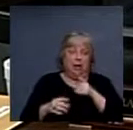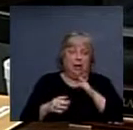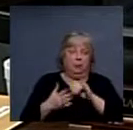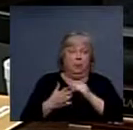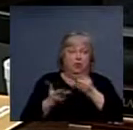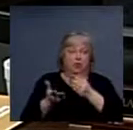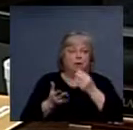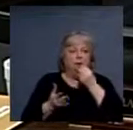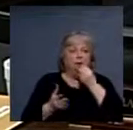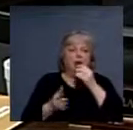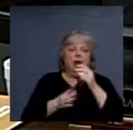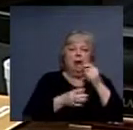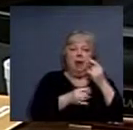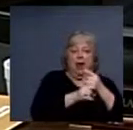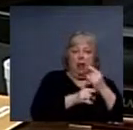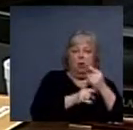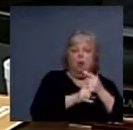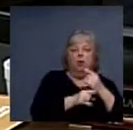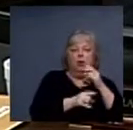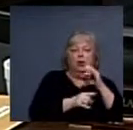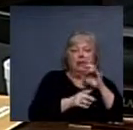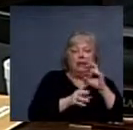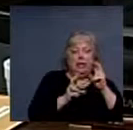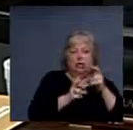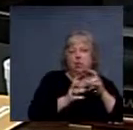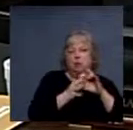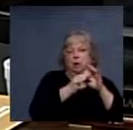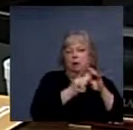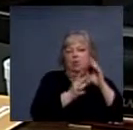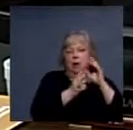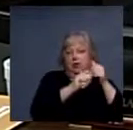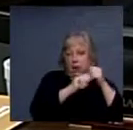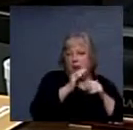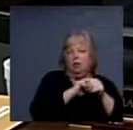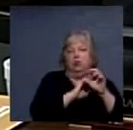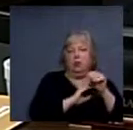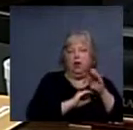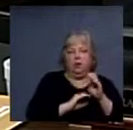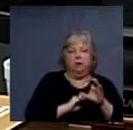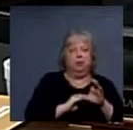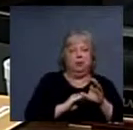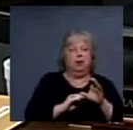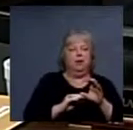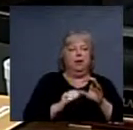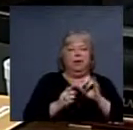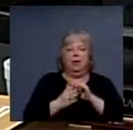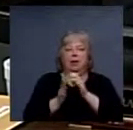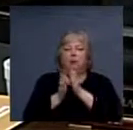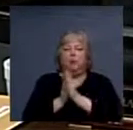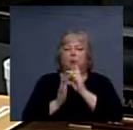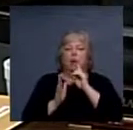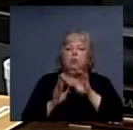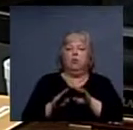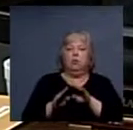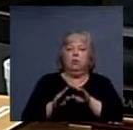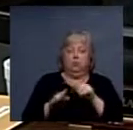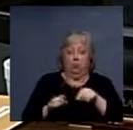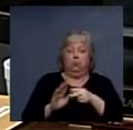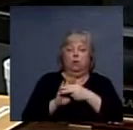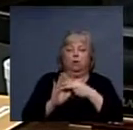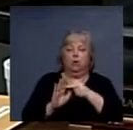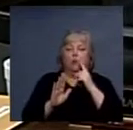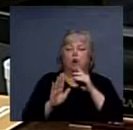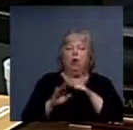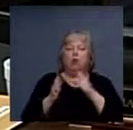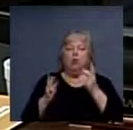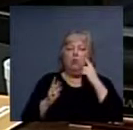The alcohol issue is strictly the ABCs. What we're voting on is a request to zone this and open it